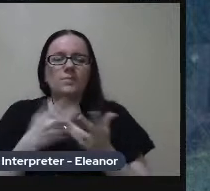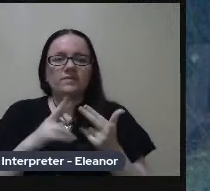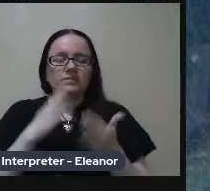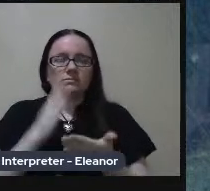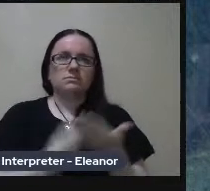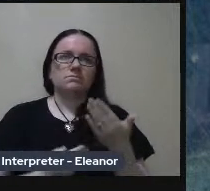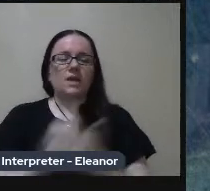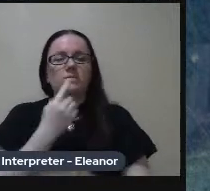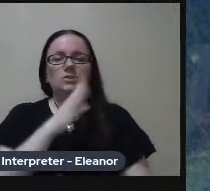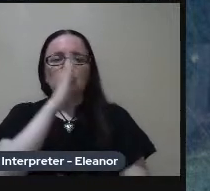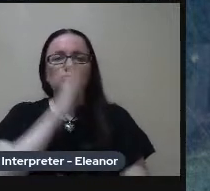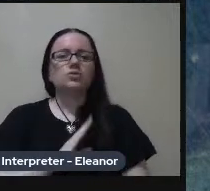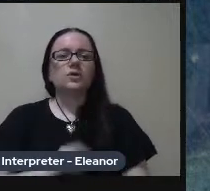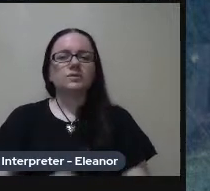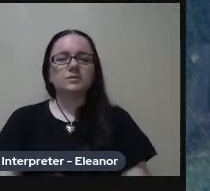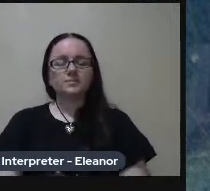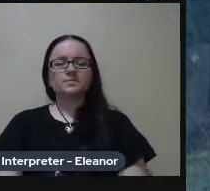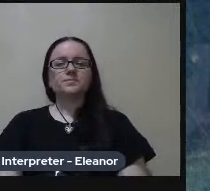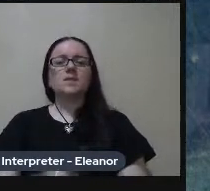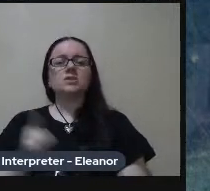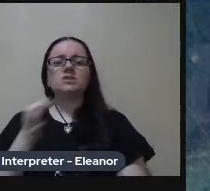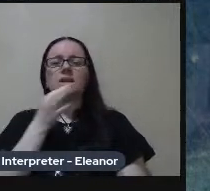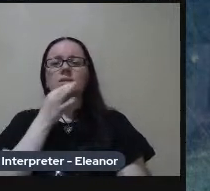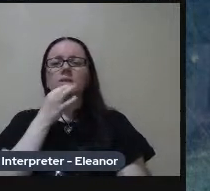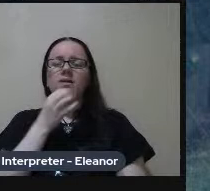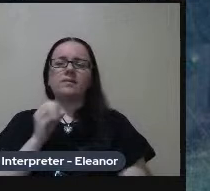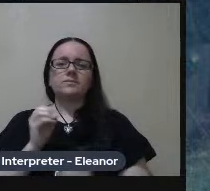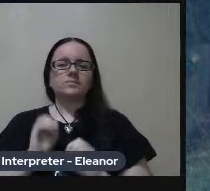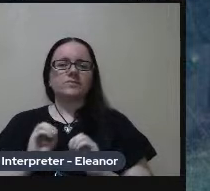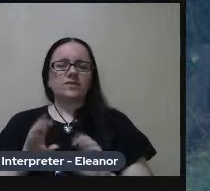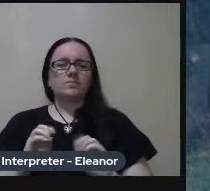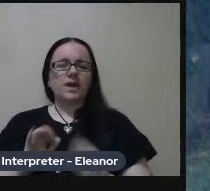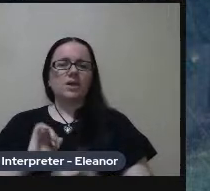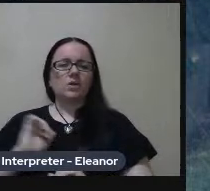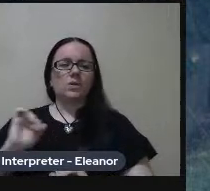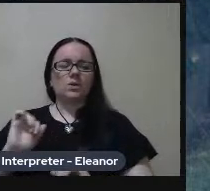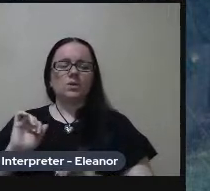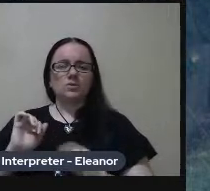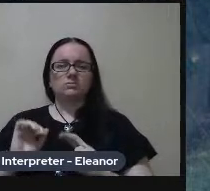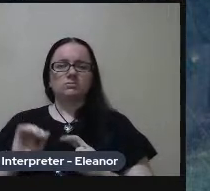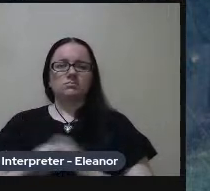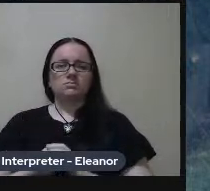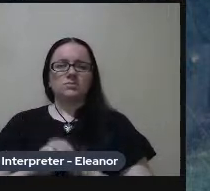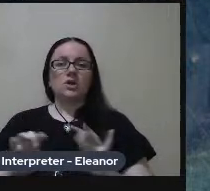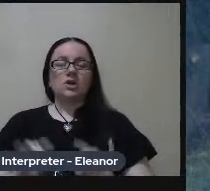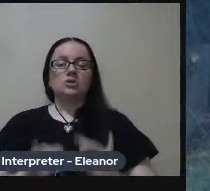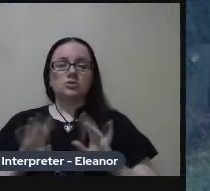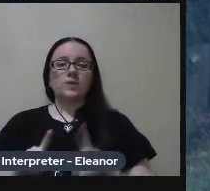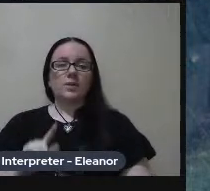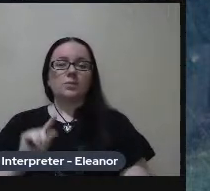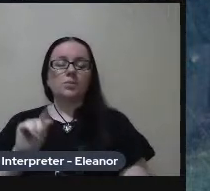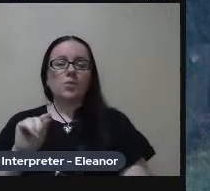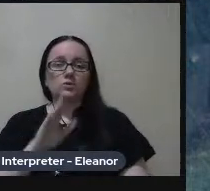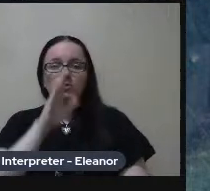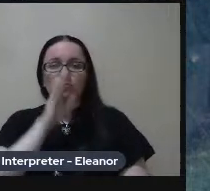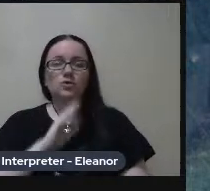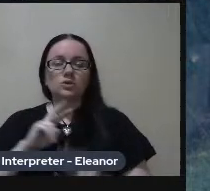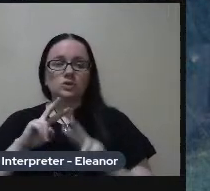also feed back to you what came out of the Australian post-stroke survey that many of you were involved